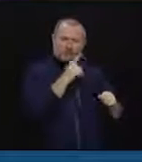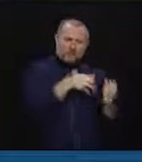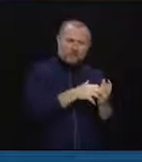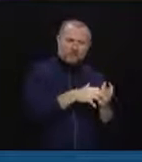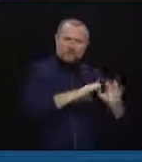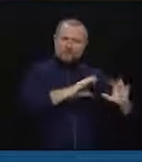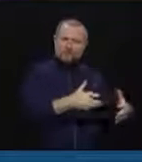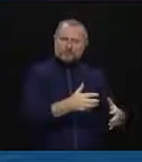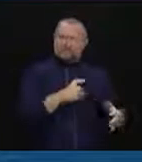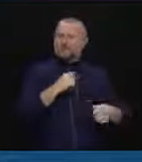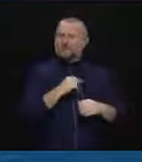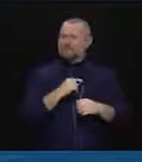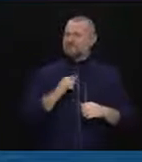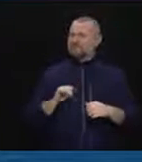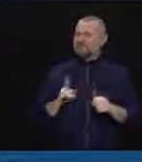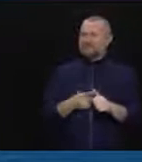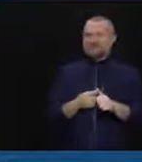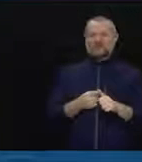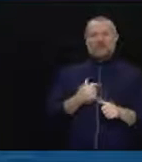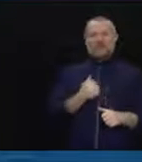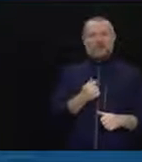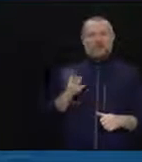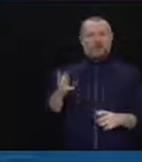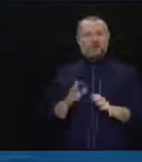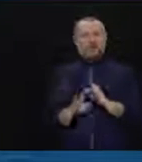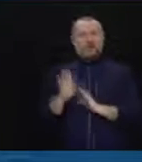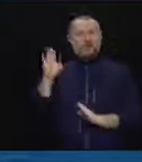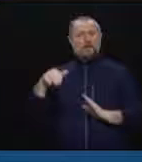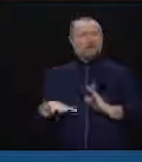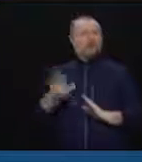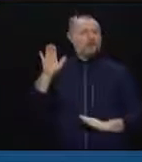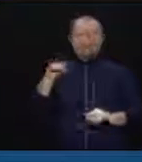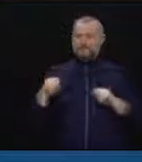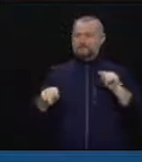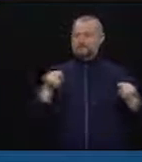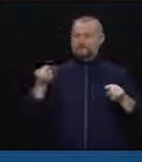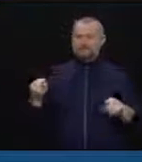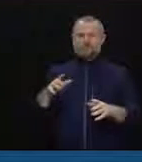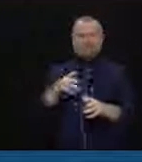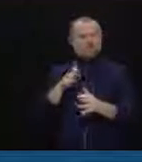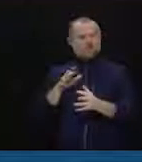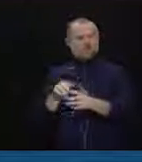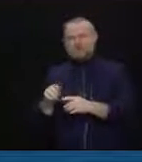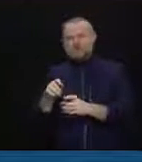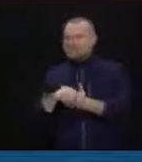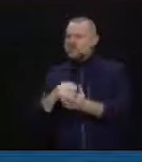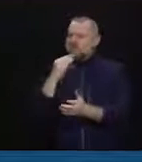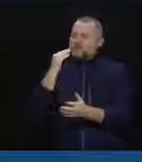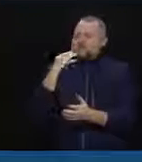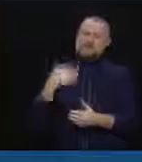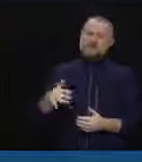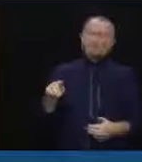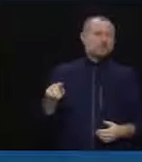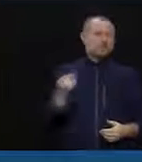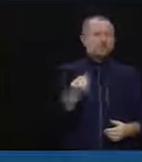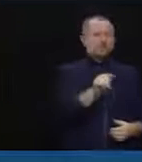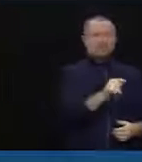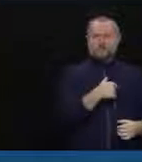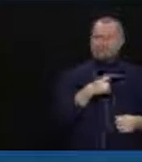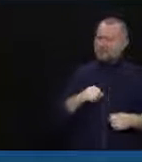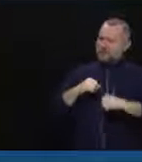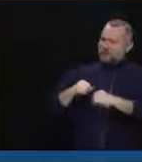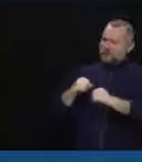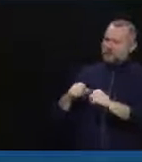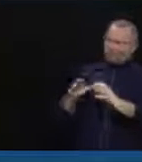devastated during the first couple of variants from COVID. So we always think about them and how we can protect them the most. And